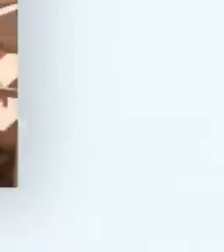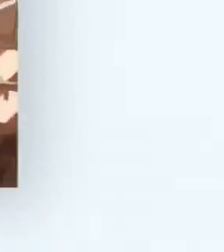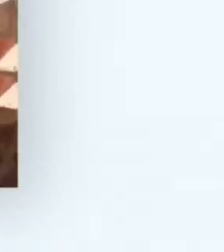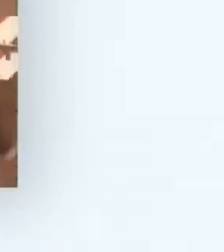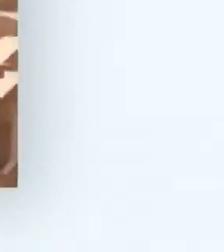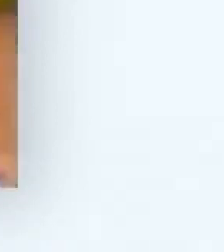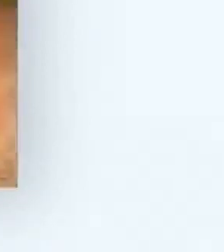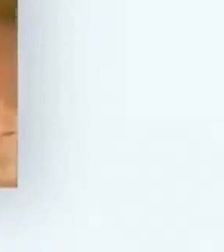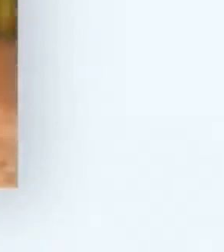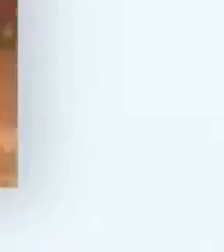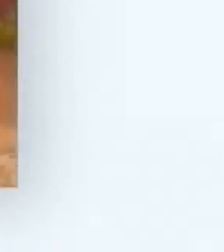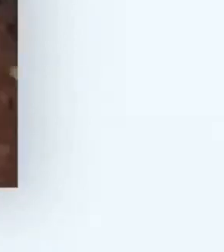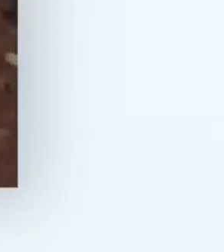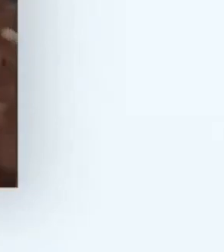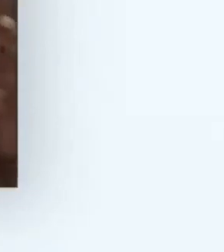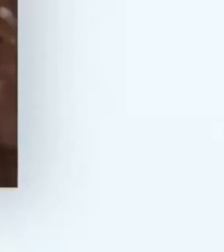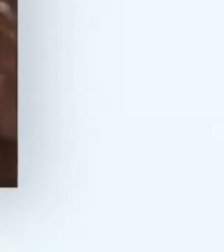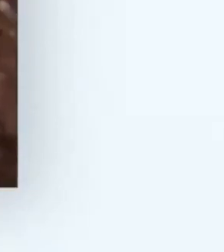It only got louder.